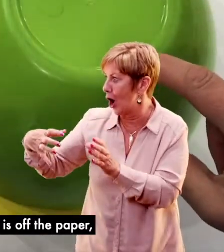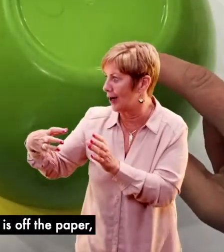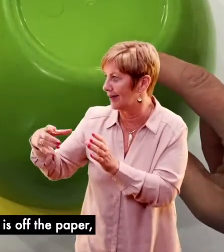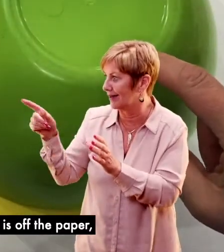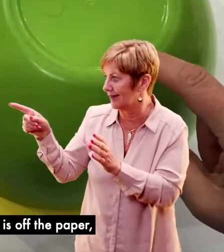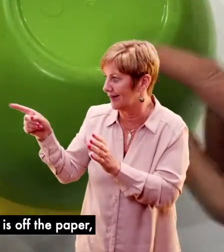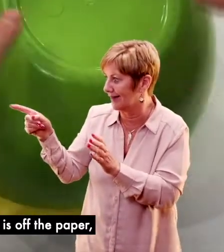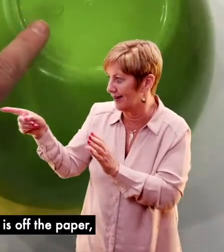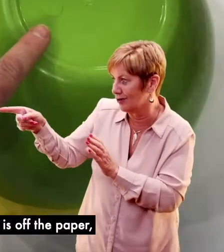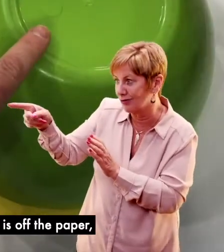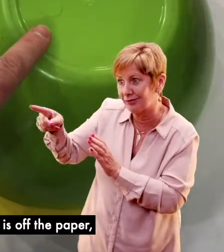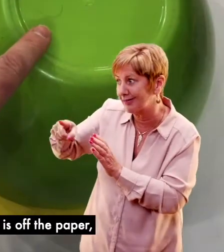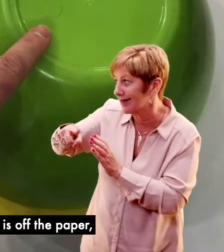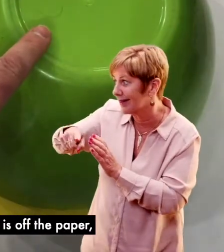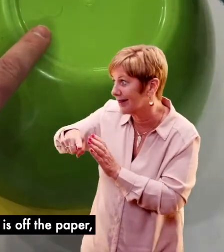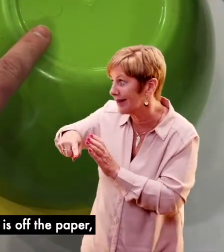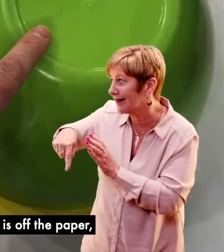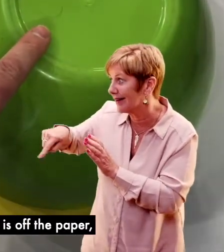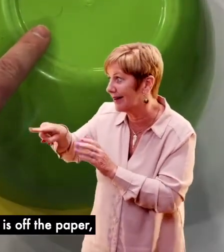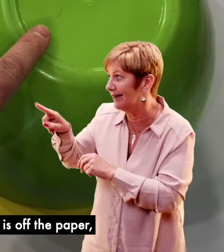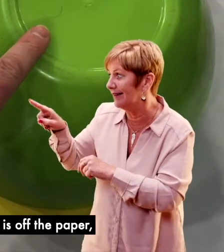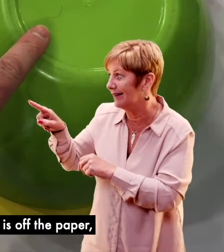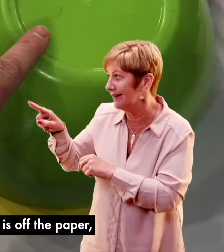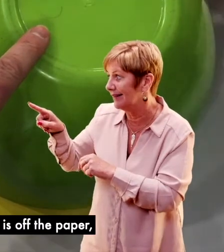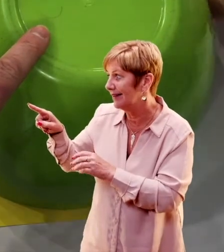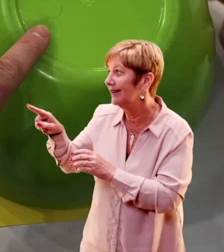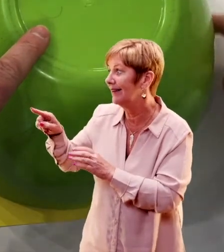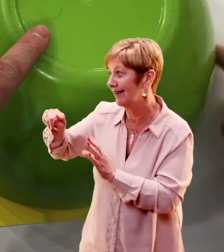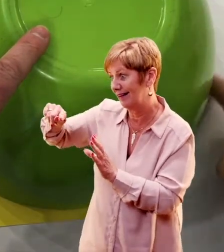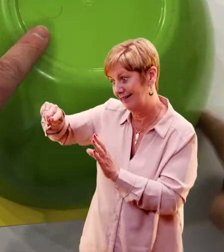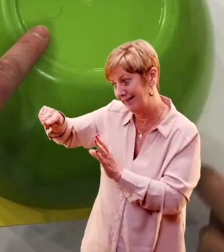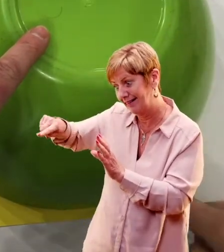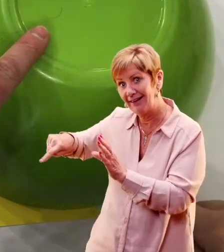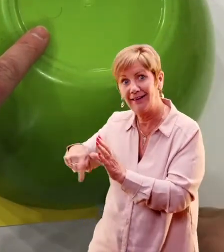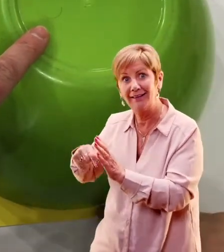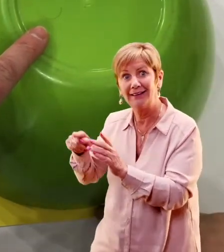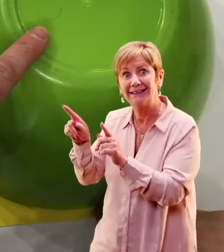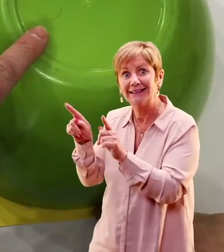half of it is on the card and the other half is off the paper.